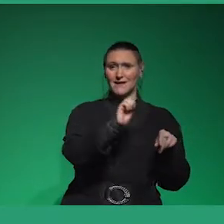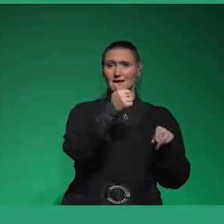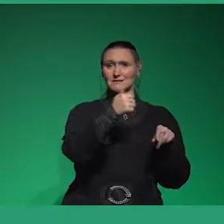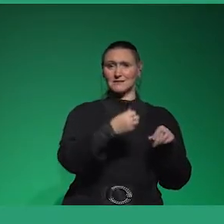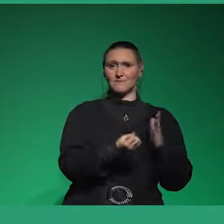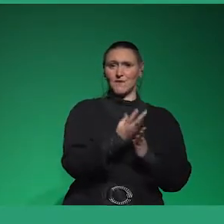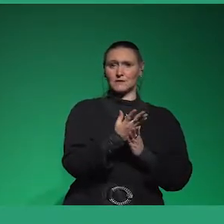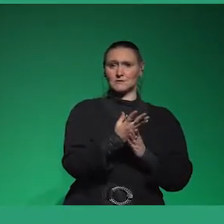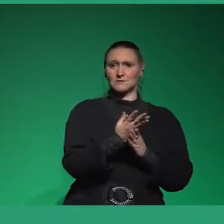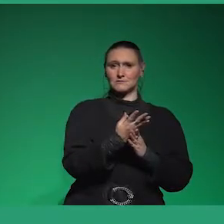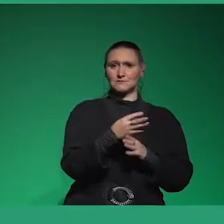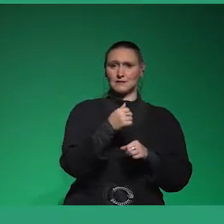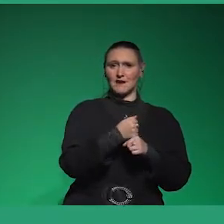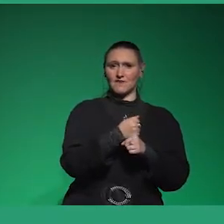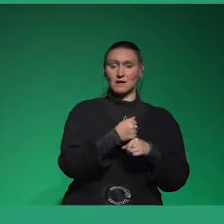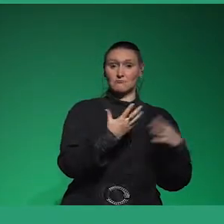The huge garden